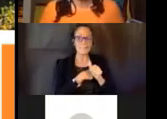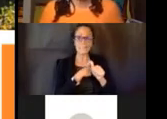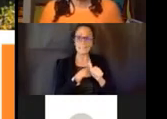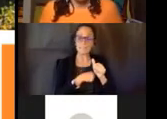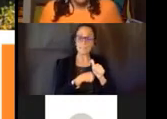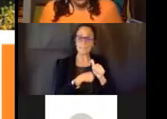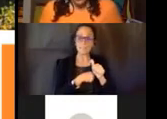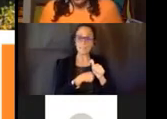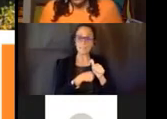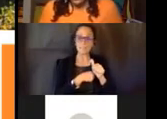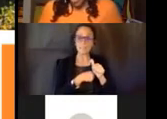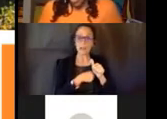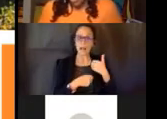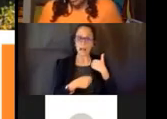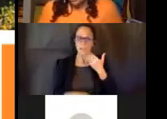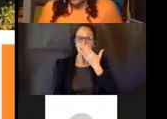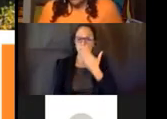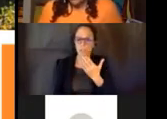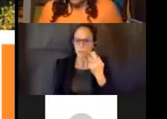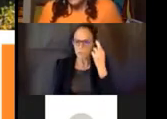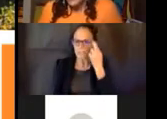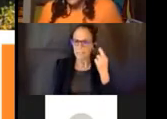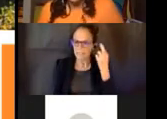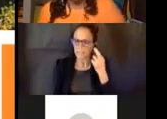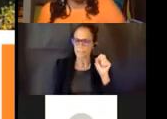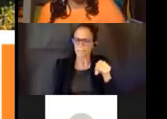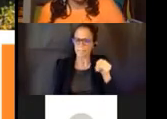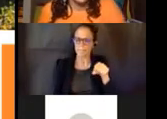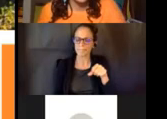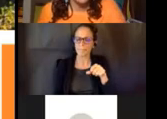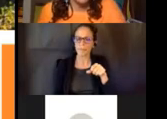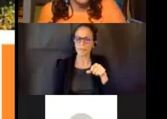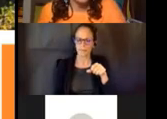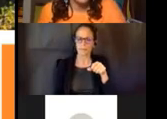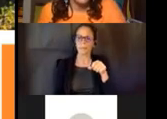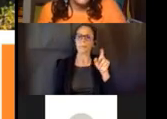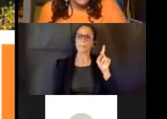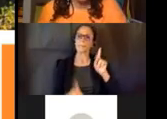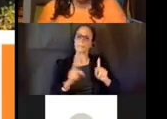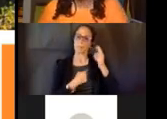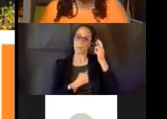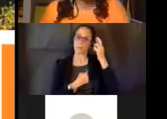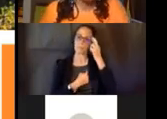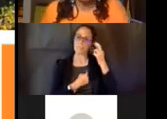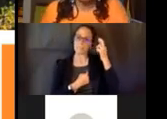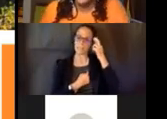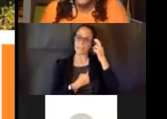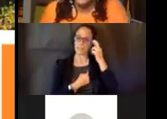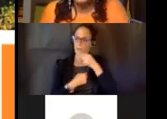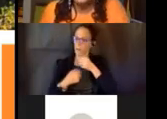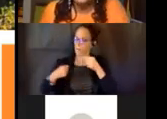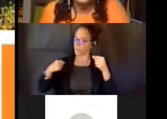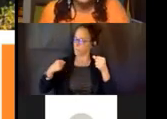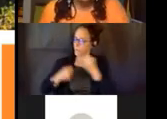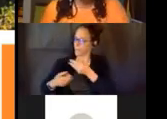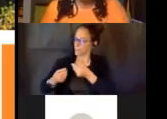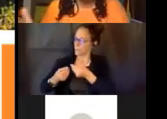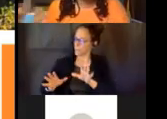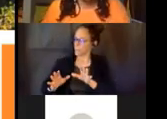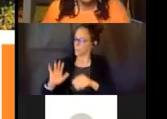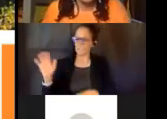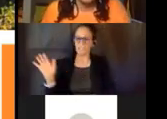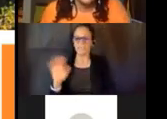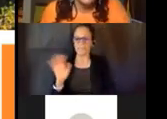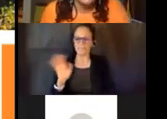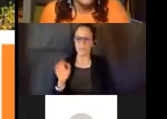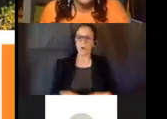because you are willing to risk in order to gain something. And that it's also not about being comfortable. For many of us,